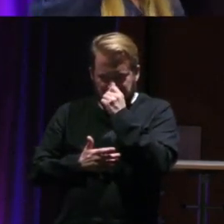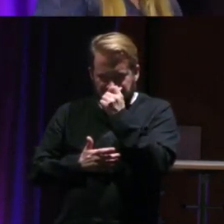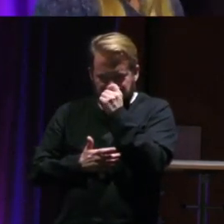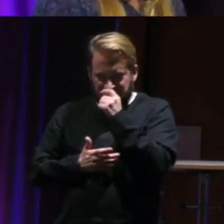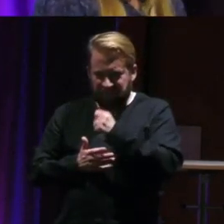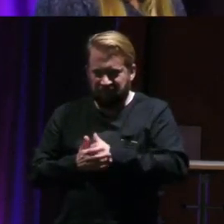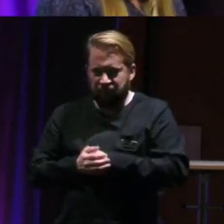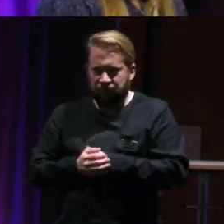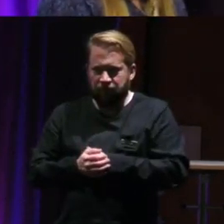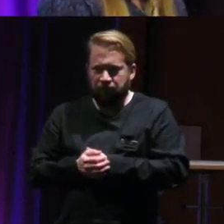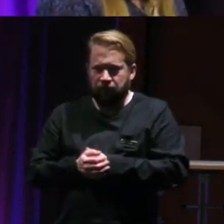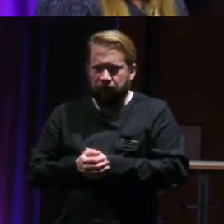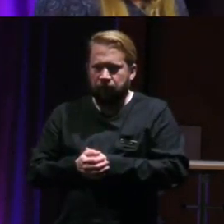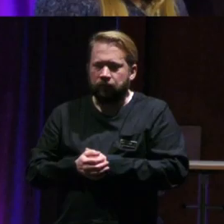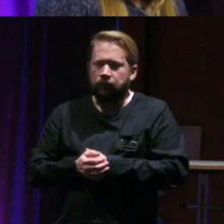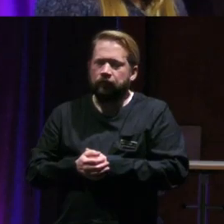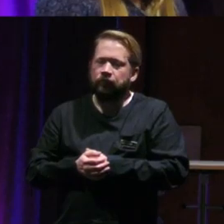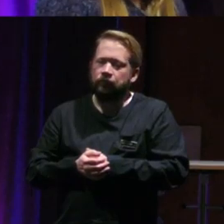Thank you.